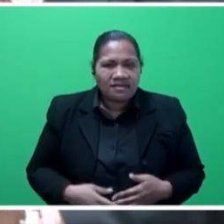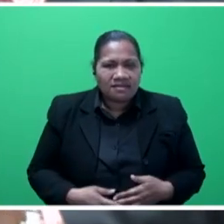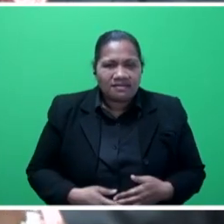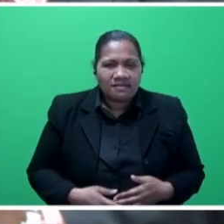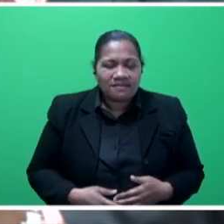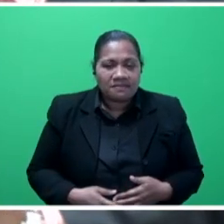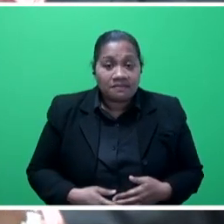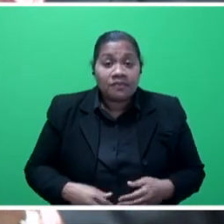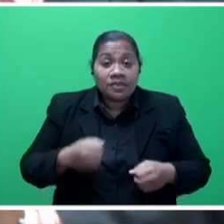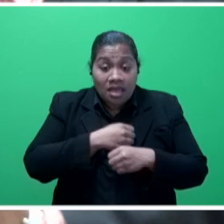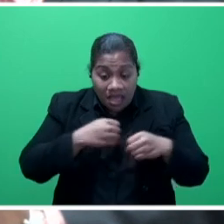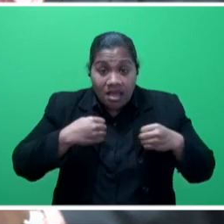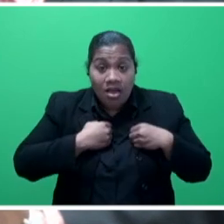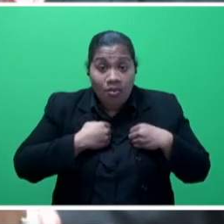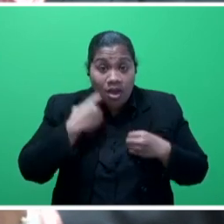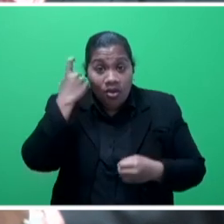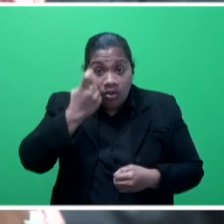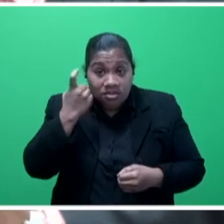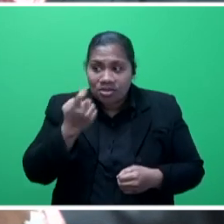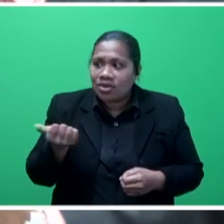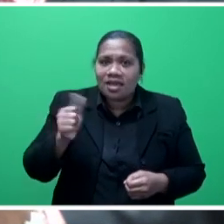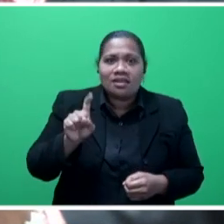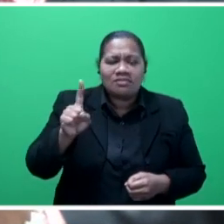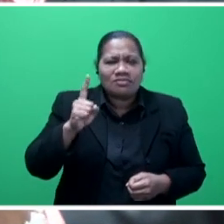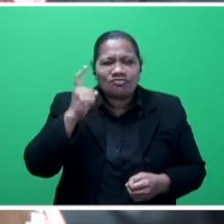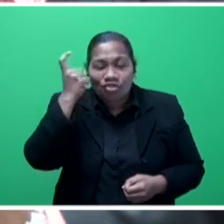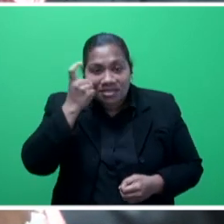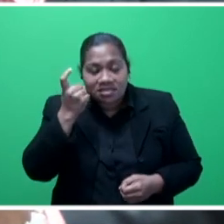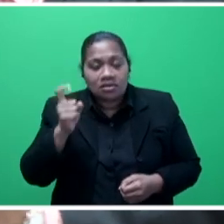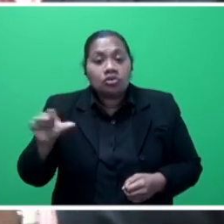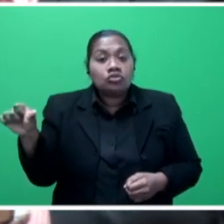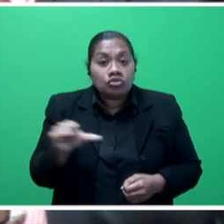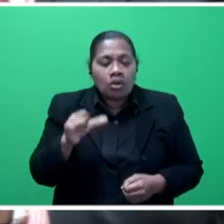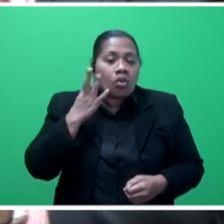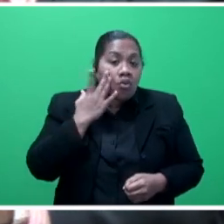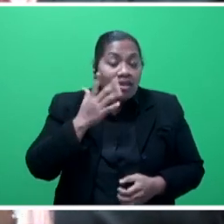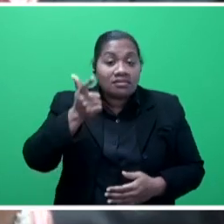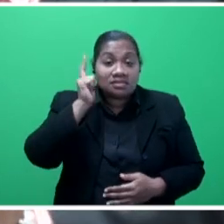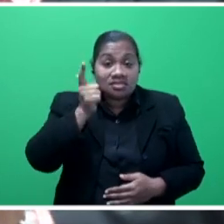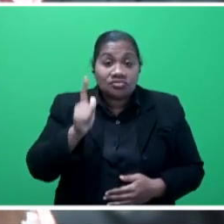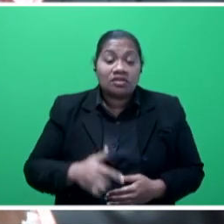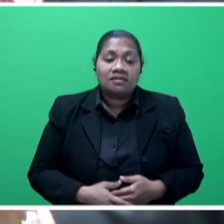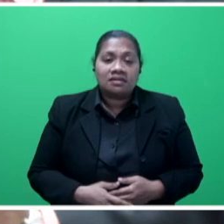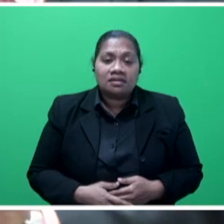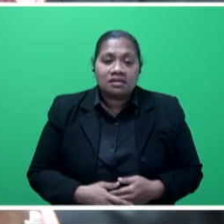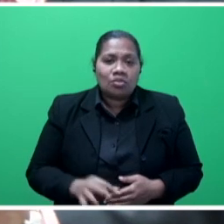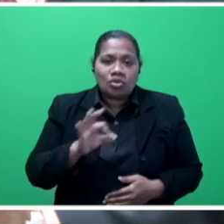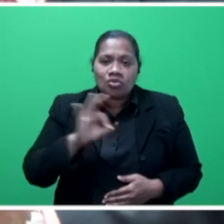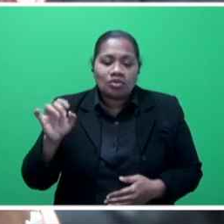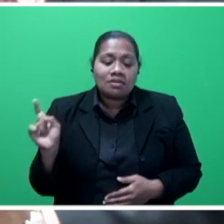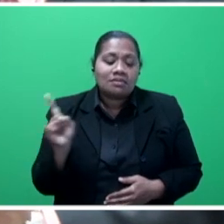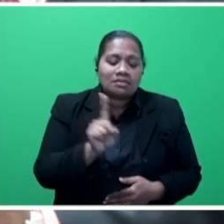Obviously, our concern or anyone's concern should be when a teacher does not turn up